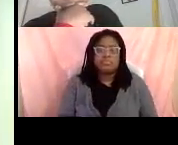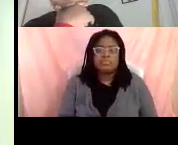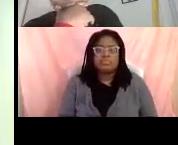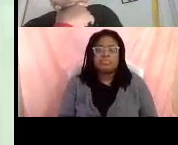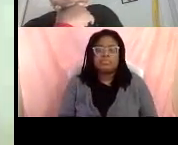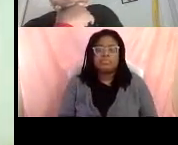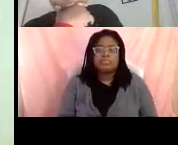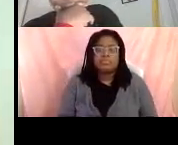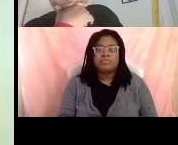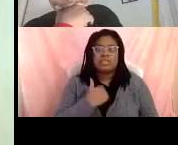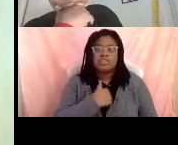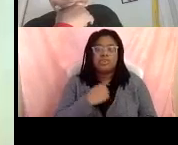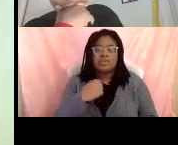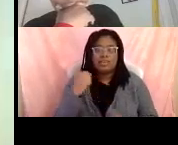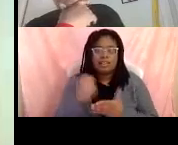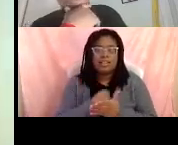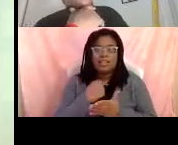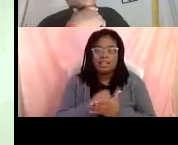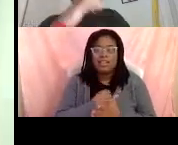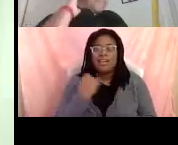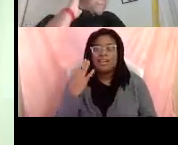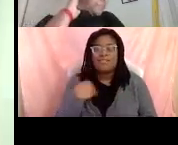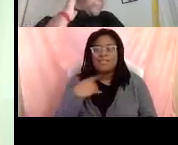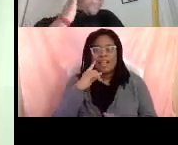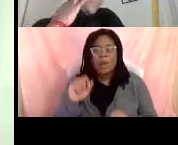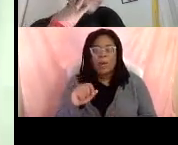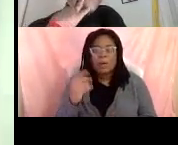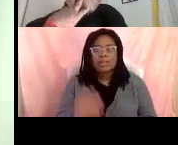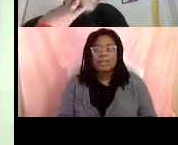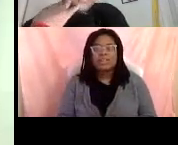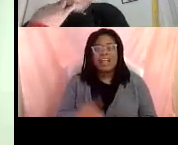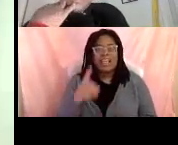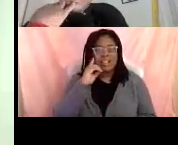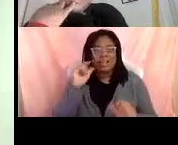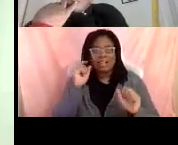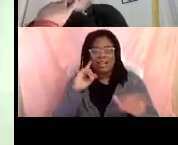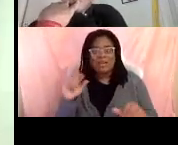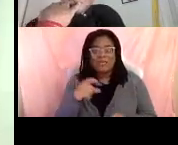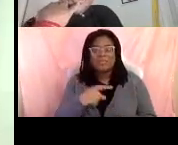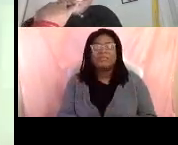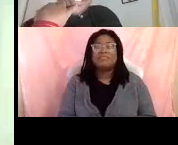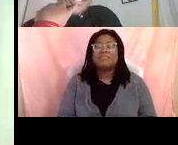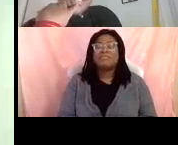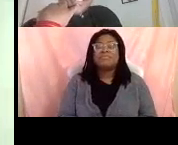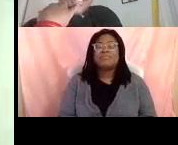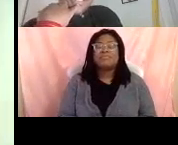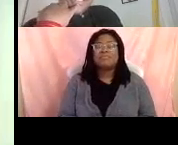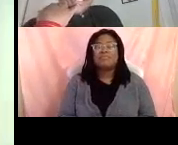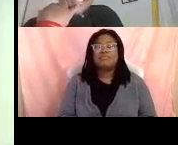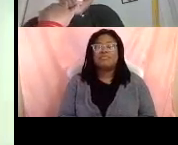Sorry, it's a little loud. What was that? I thought it was a little loud. Use a stick. I'm